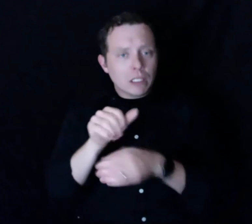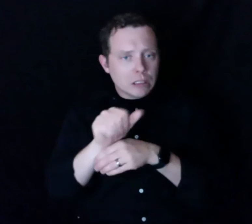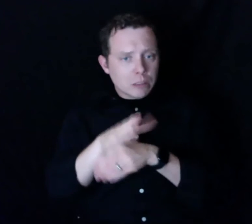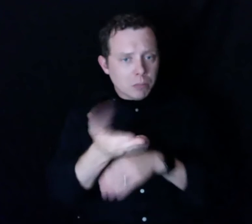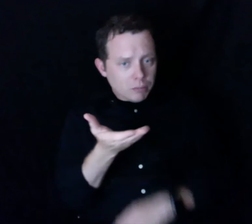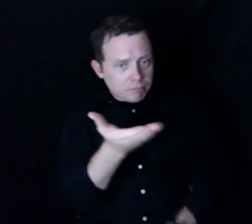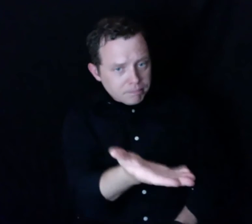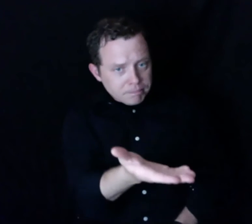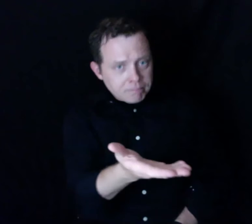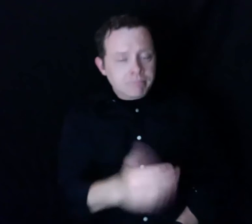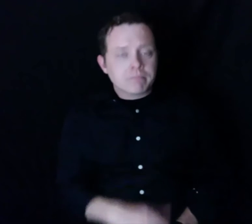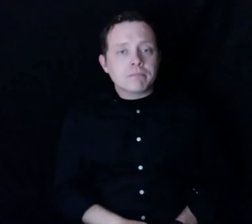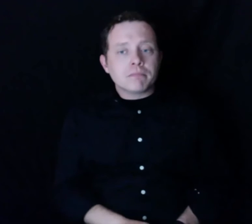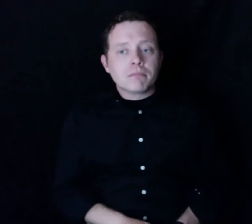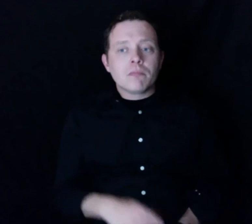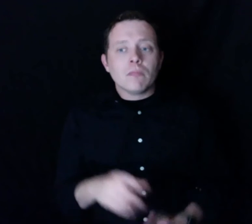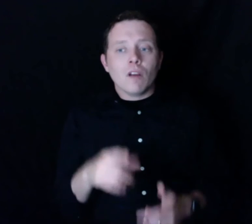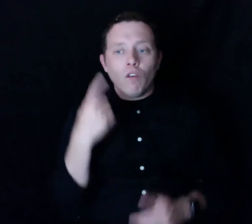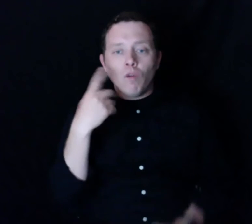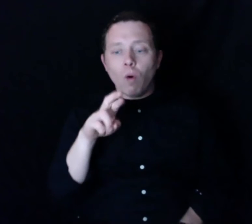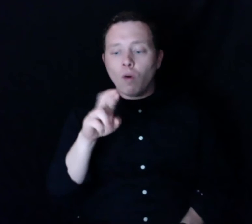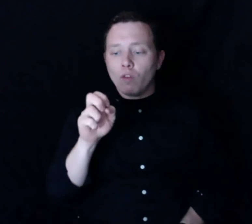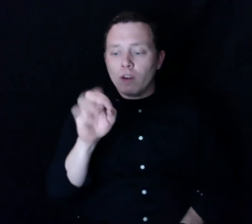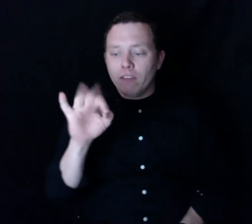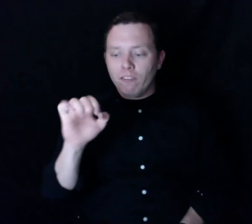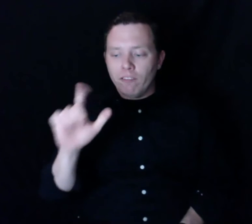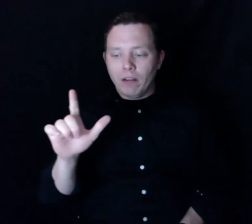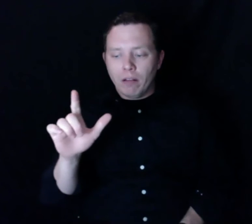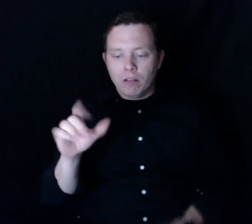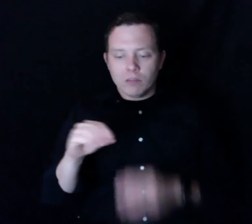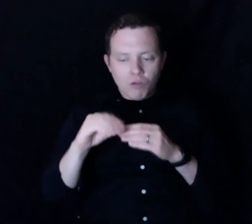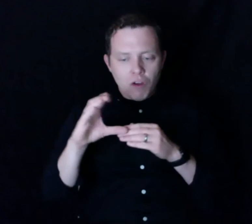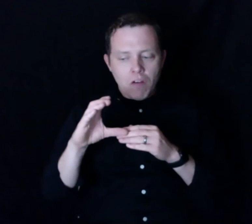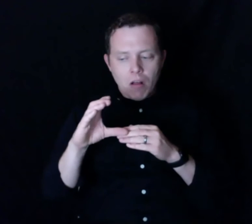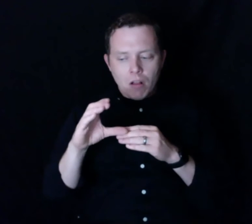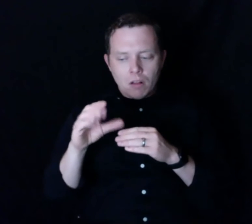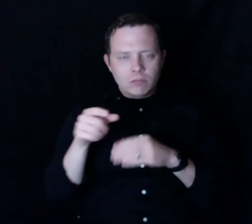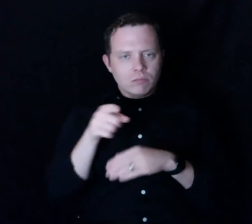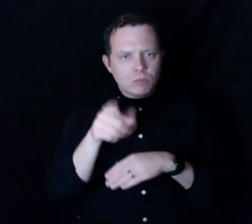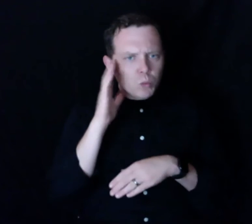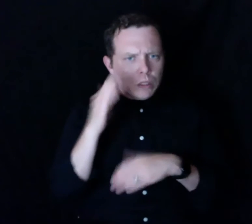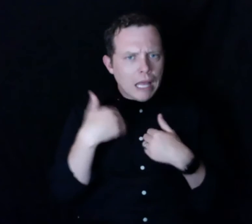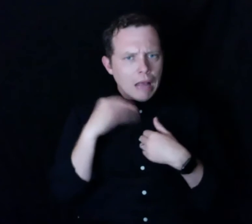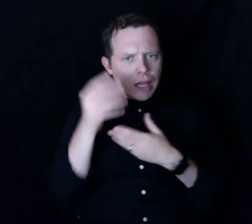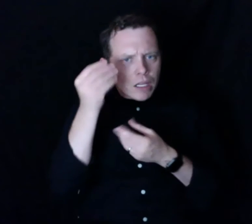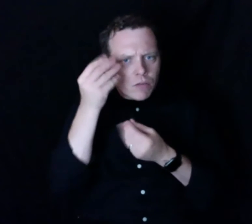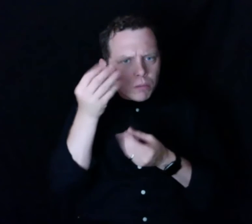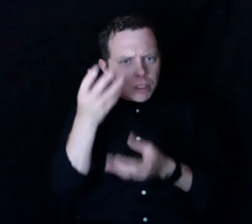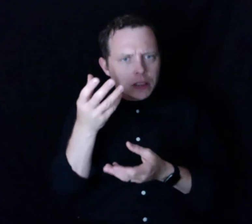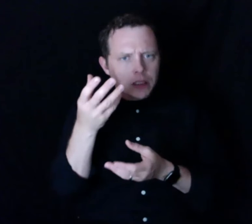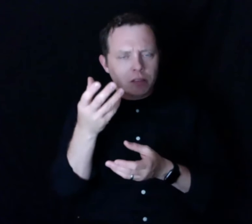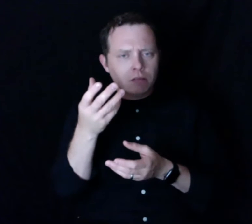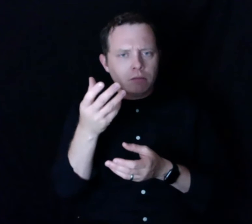then for refills and things like that, you will have that information that will be available for